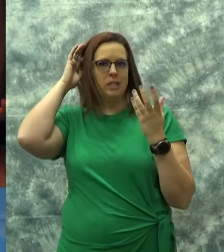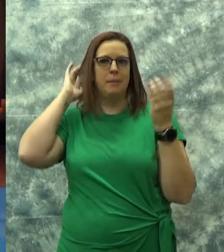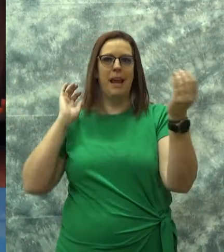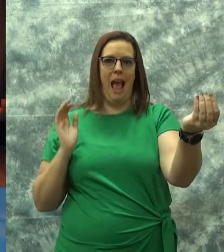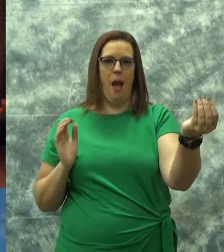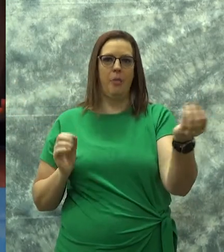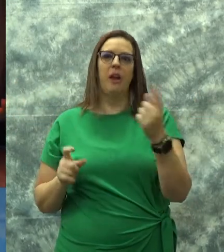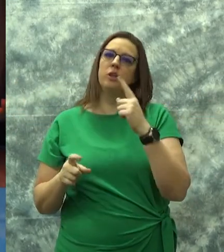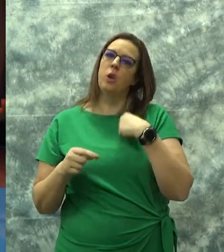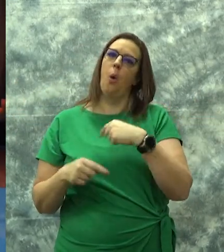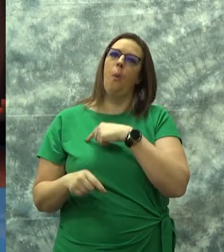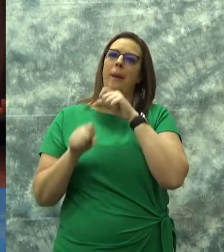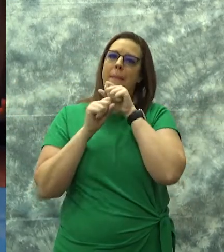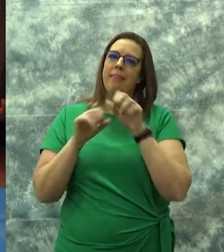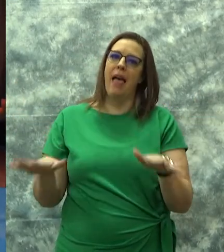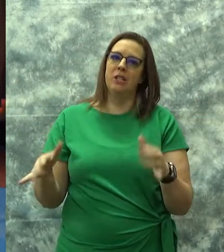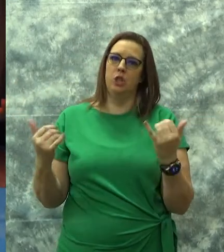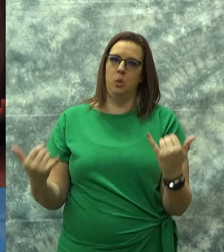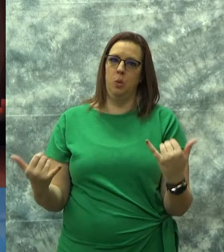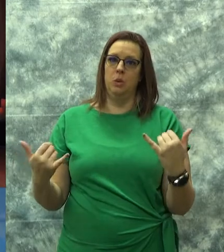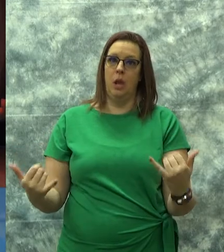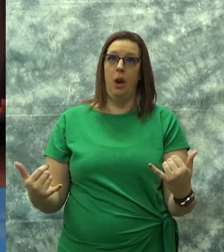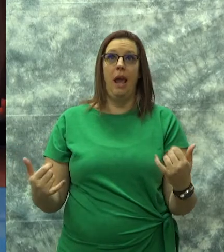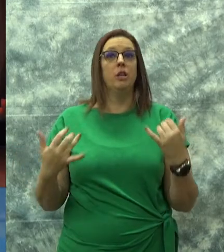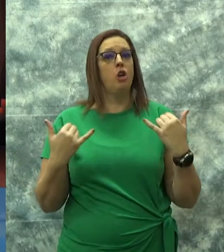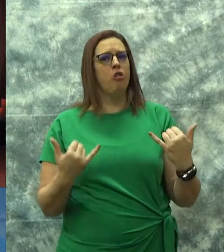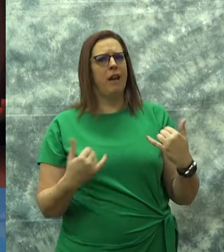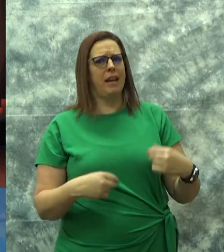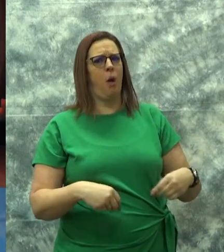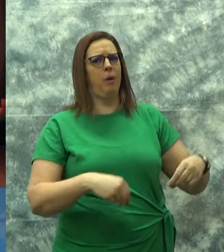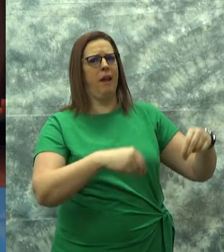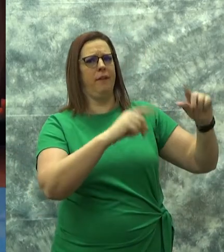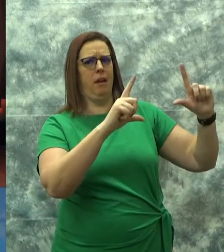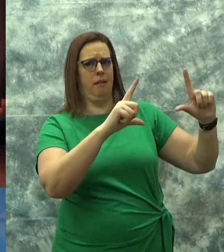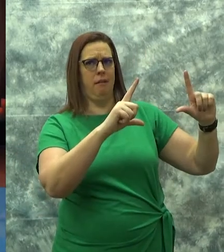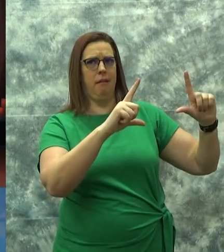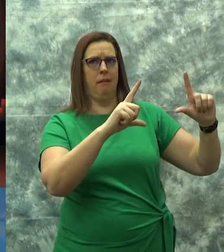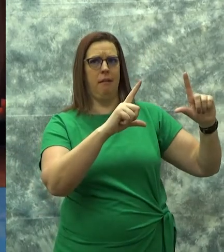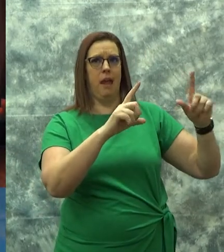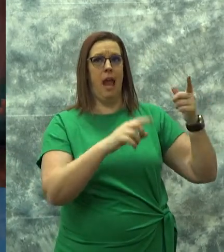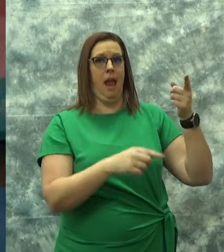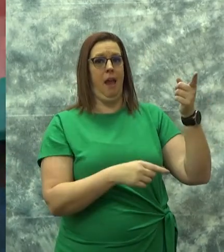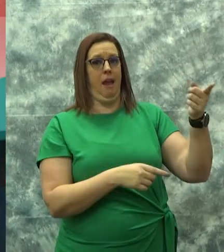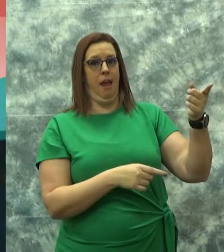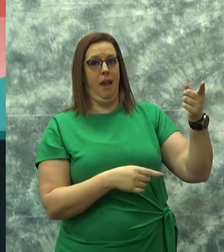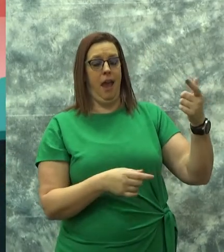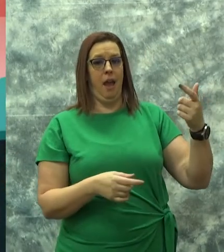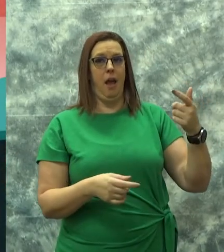lobby greeting people, so we bless you on your journey today. There's a slide that's coming up right now that's got